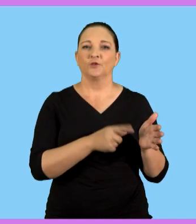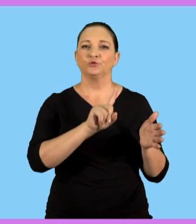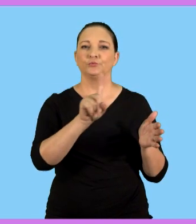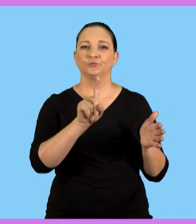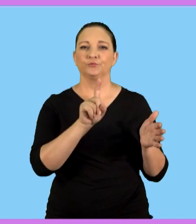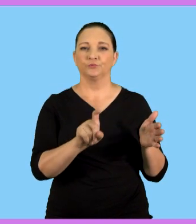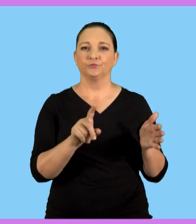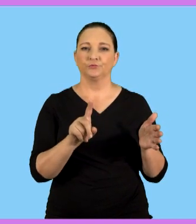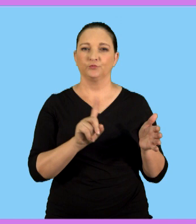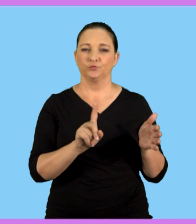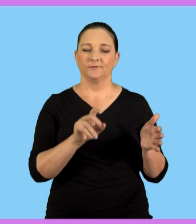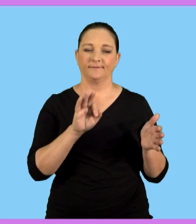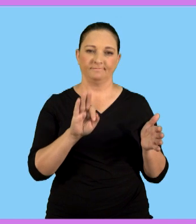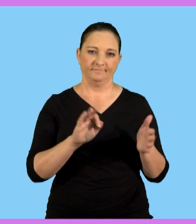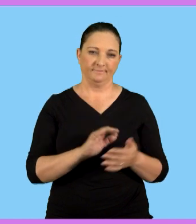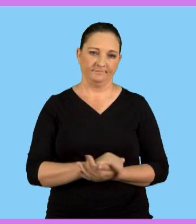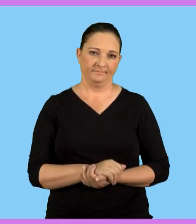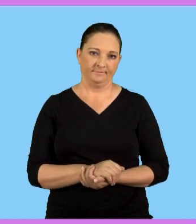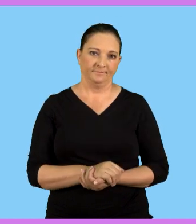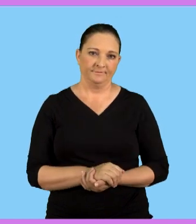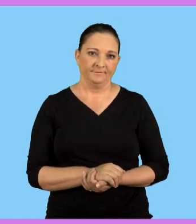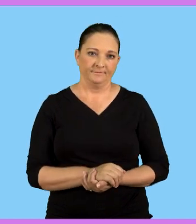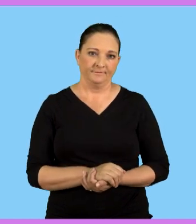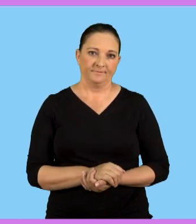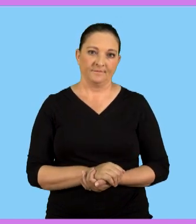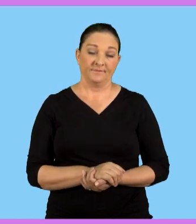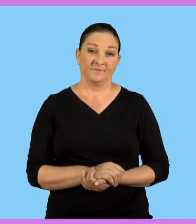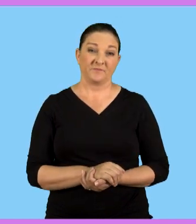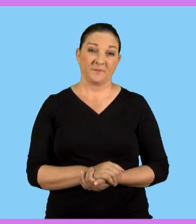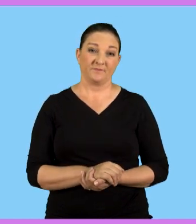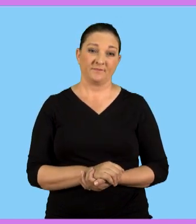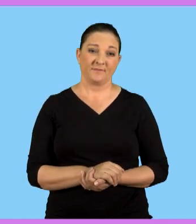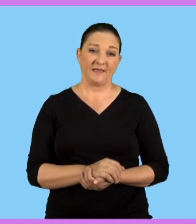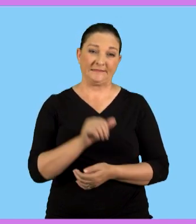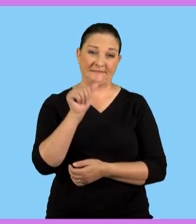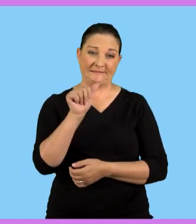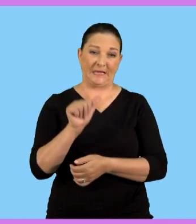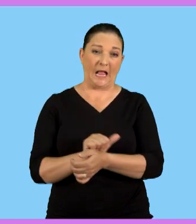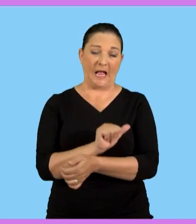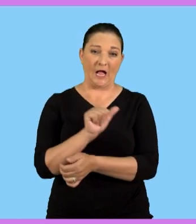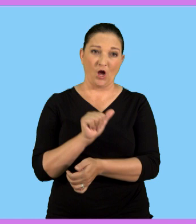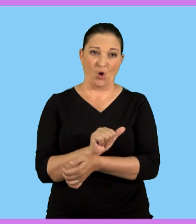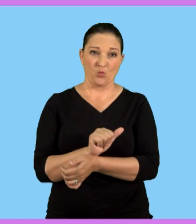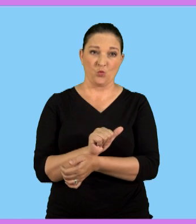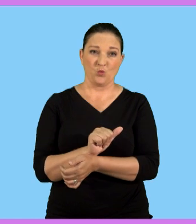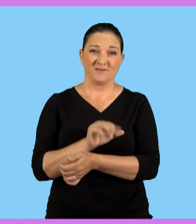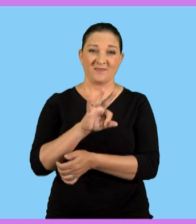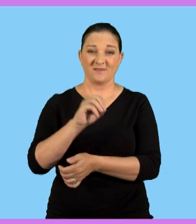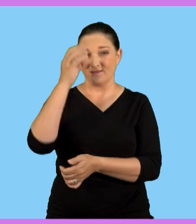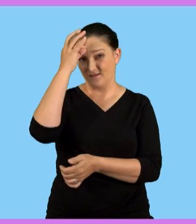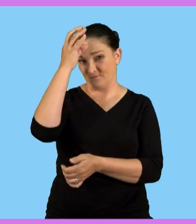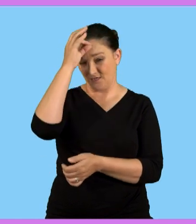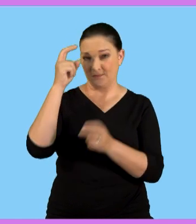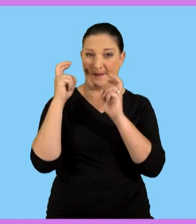our next question. Question number F. It says the bus took 6 hours, 30 minutes. So that's 6.5